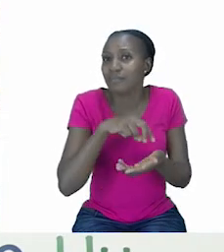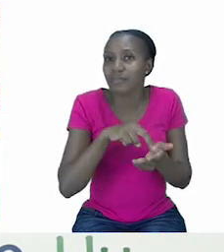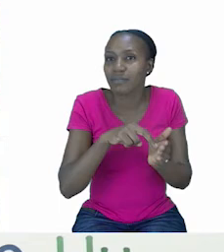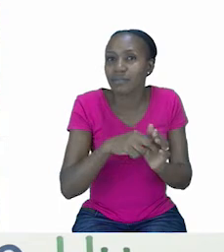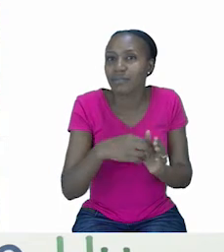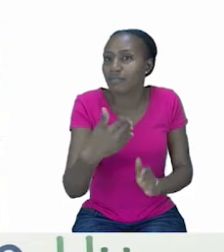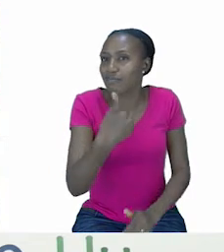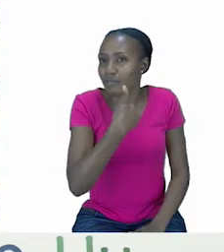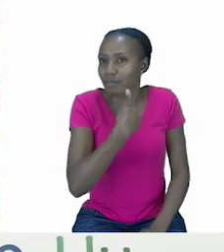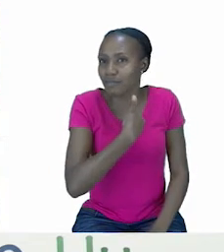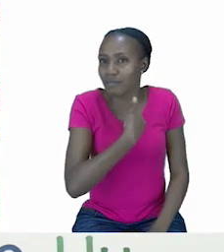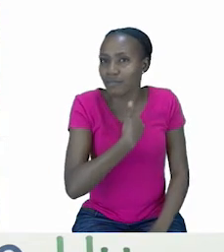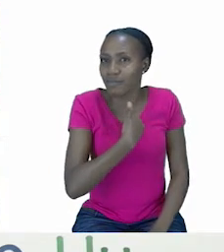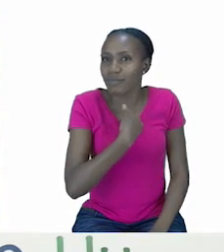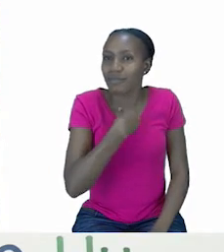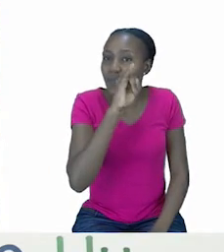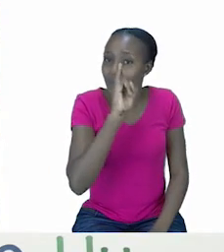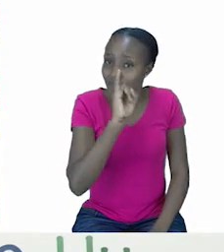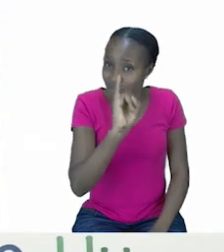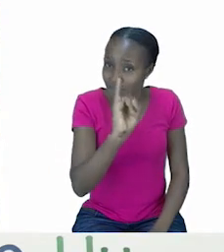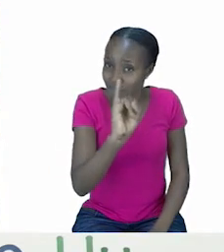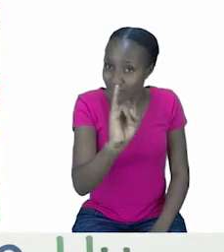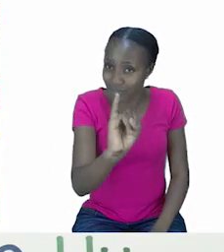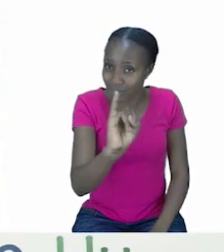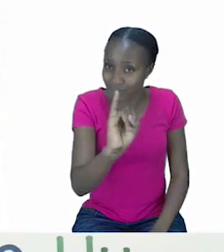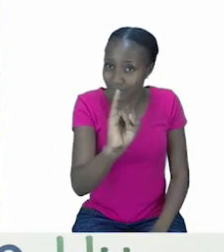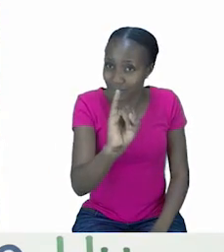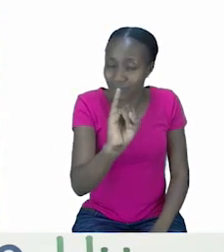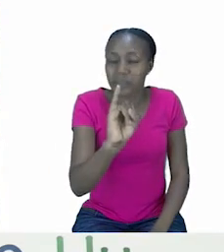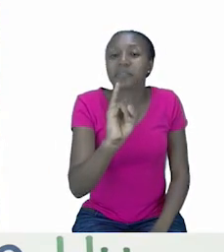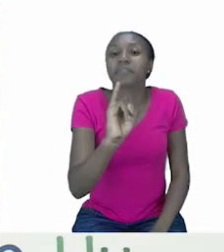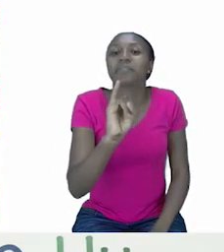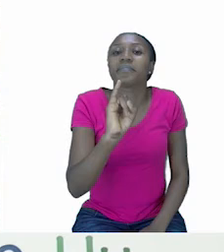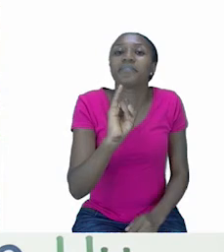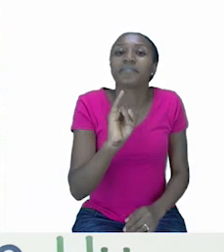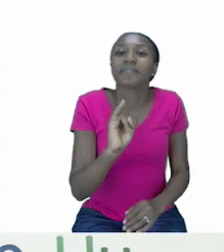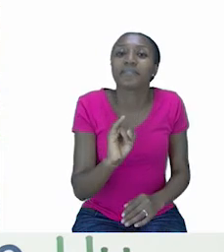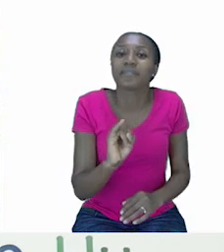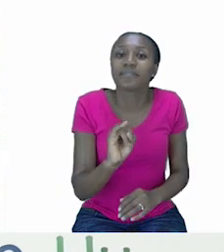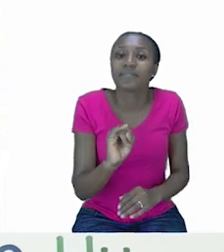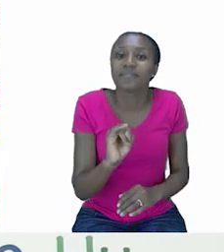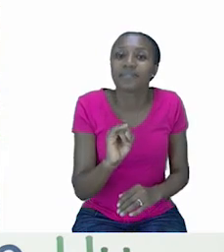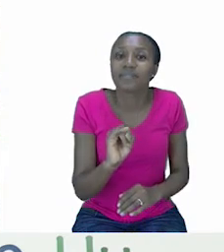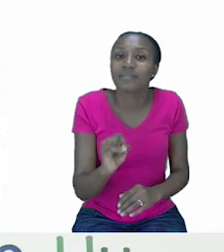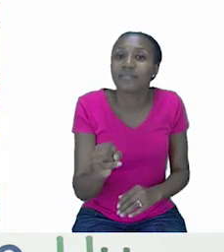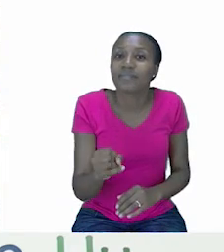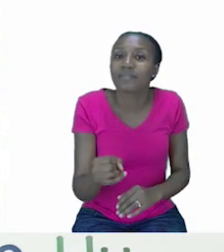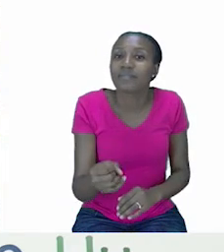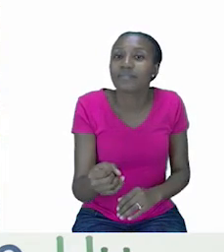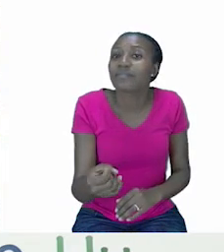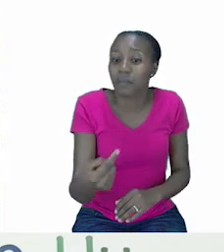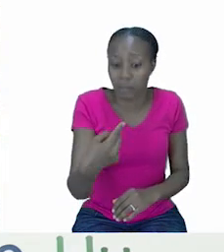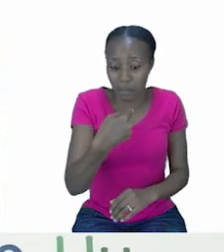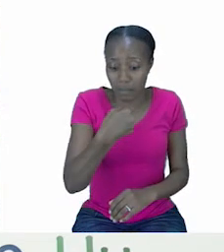said this pronoun is I. Everybody, let's say